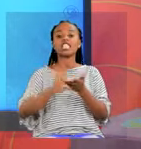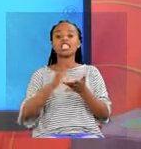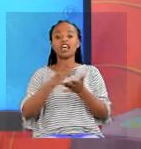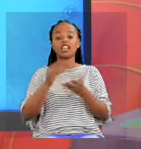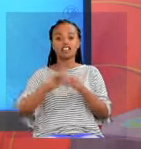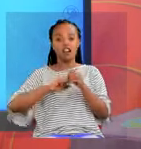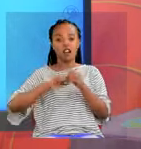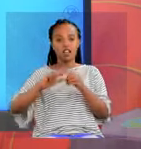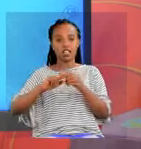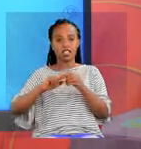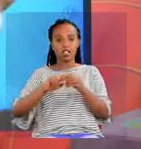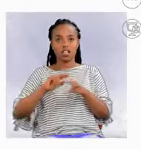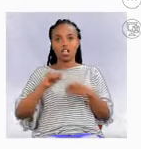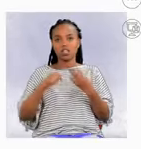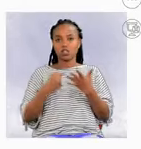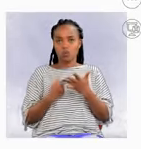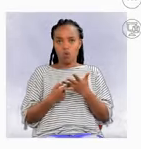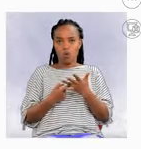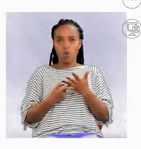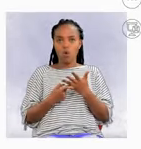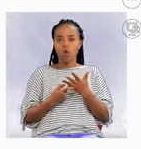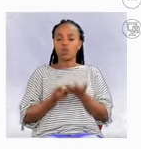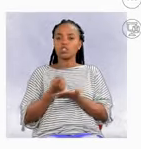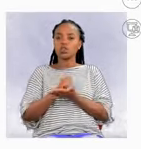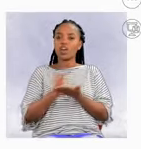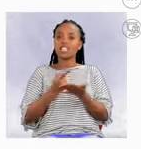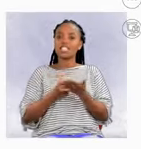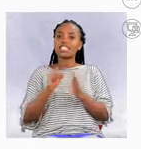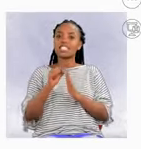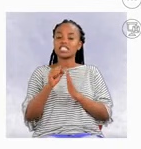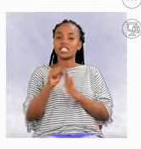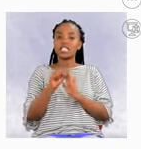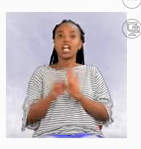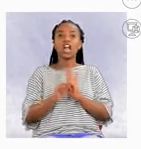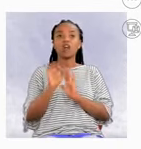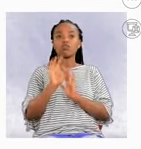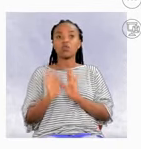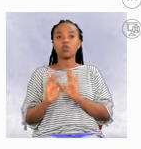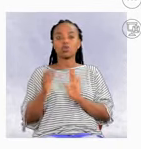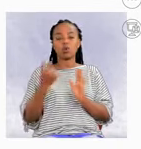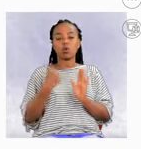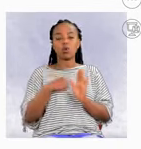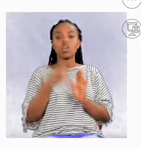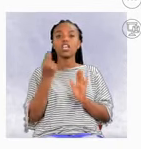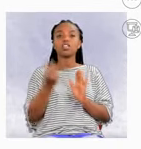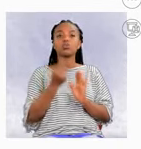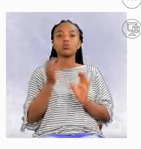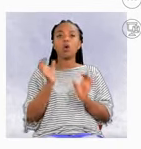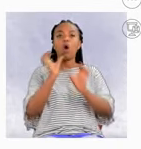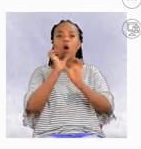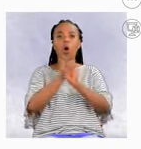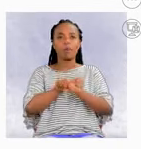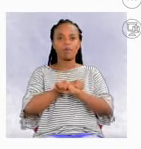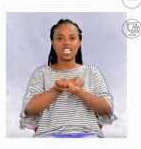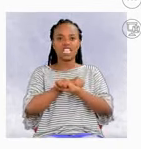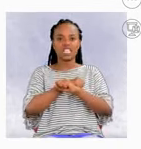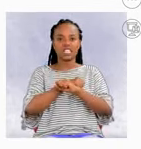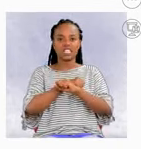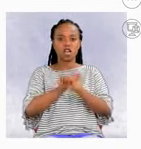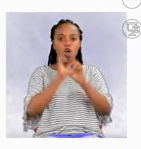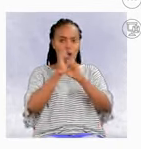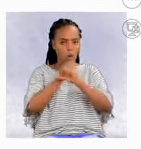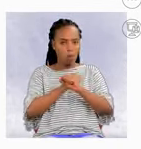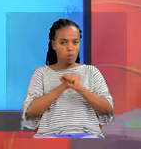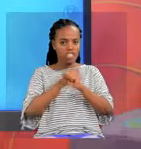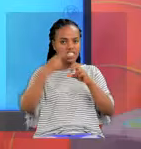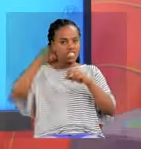radius. So, to write in standard form, we apply the completing the square method.